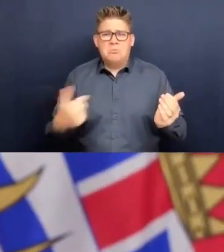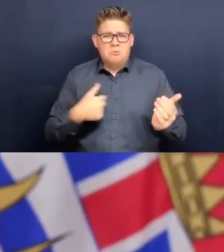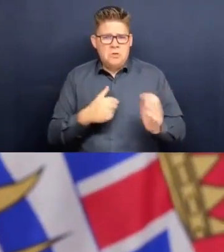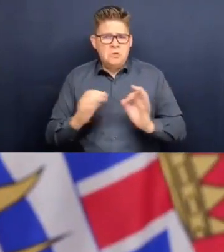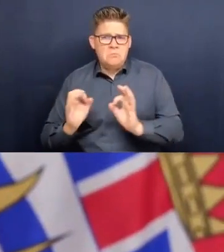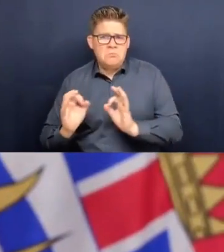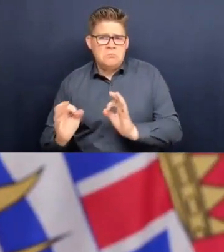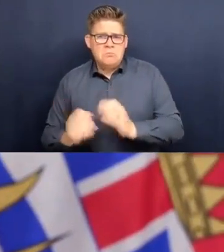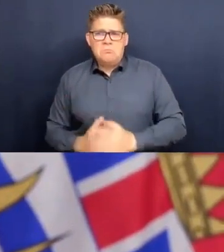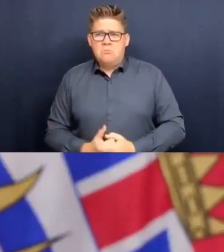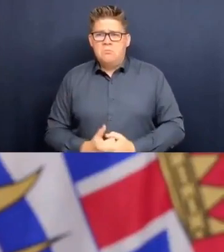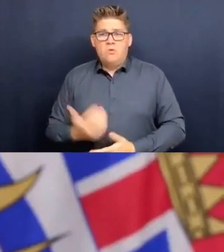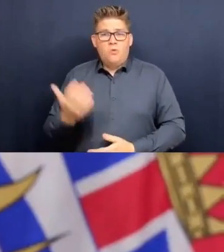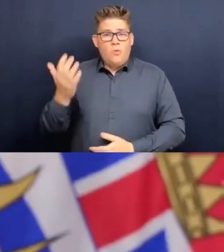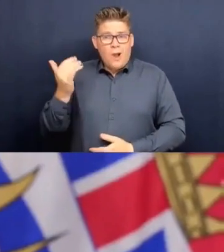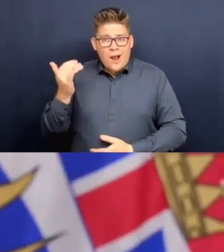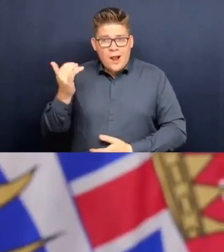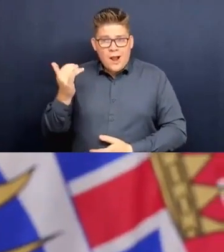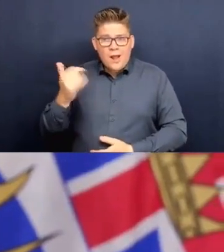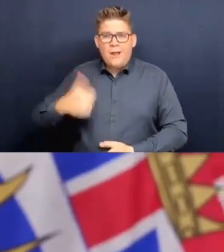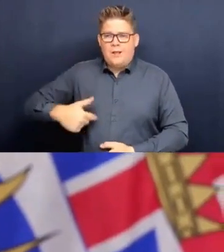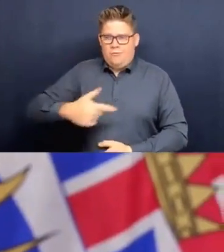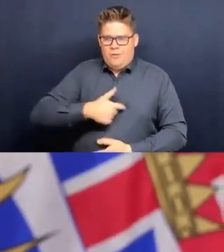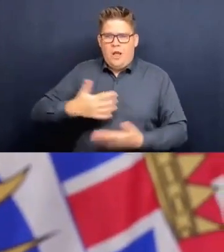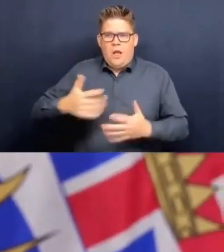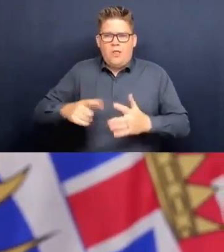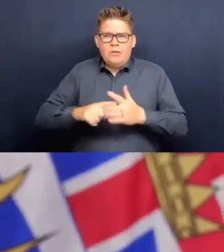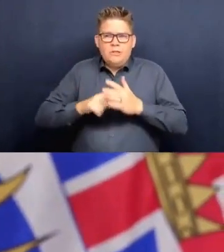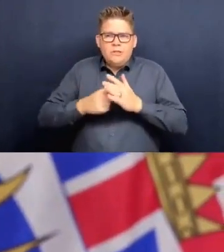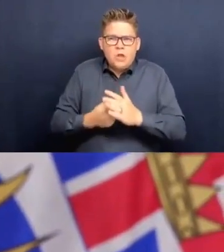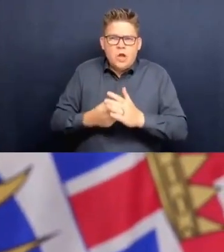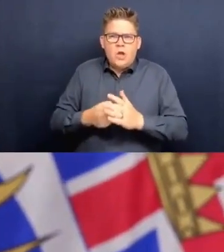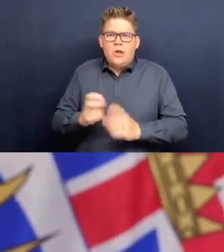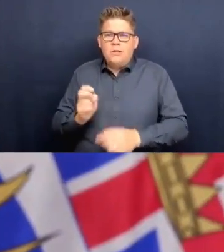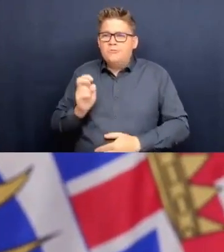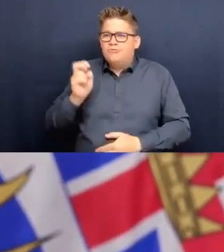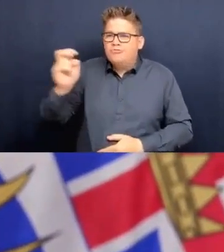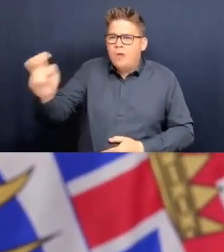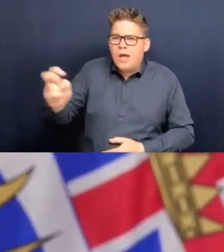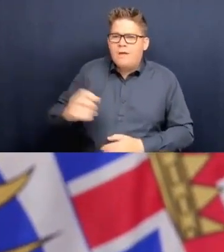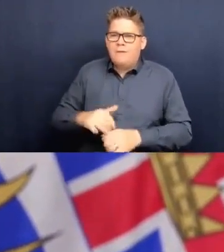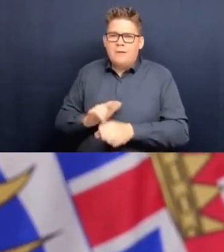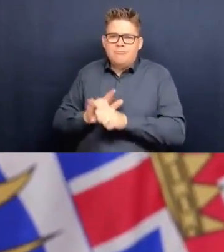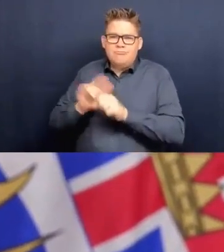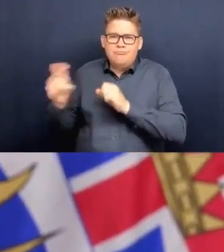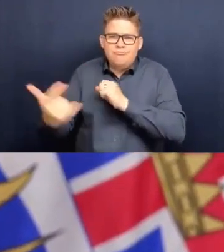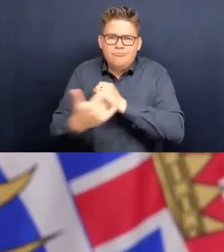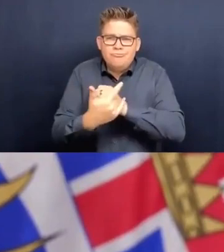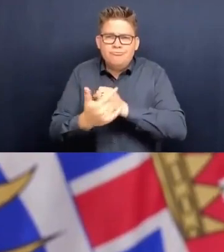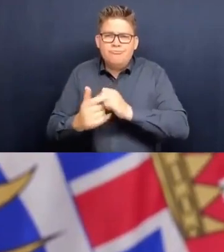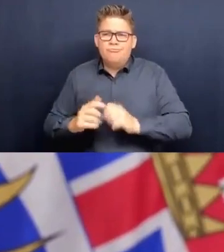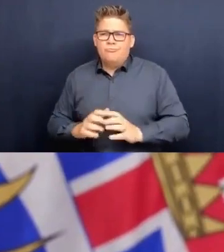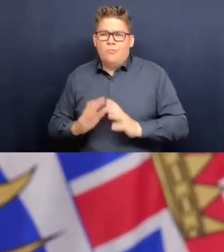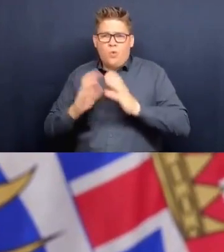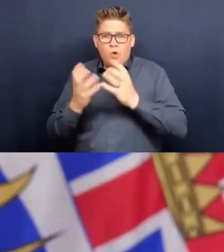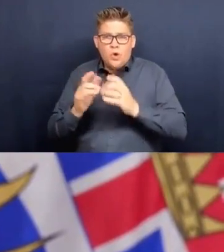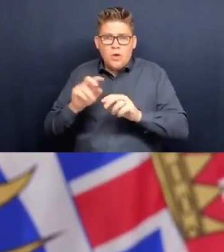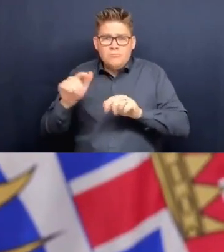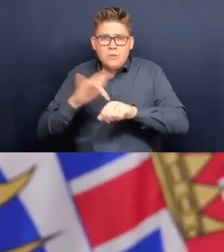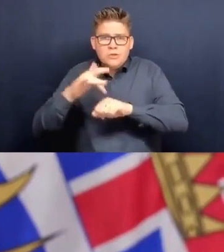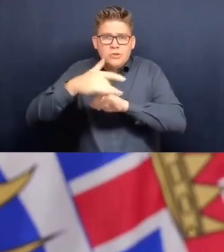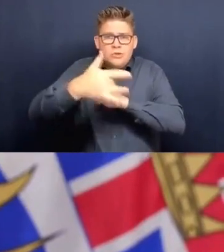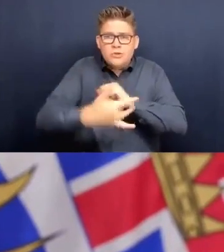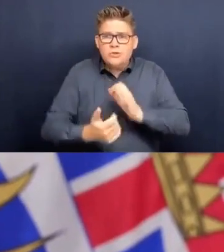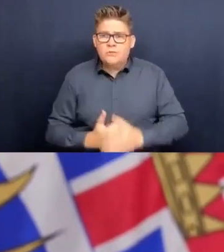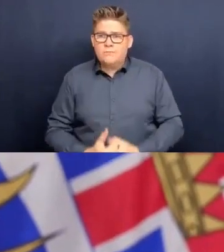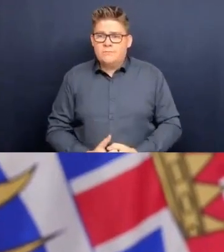to move again, to travel internationally, to travel globally, to travel across the country, to travel within the province. And we are seeing